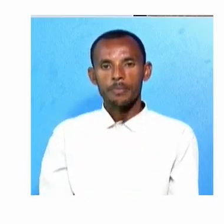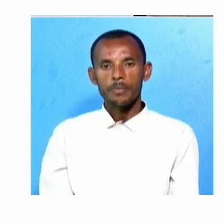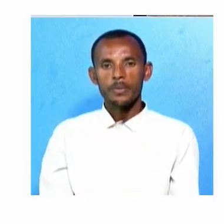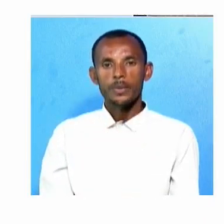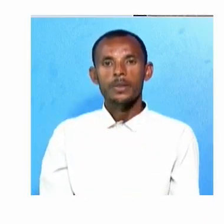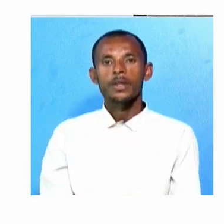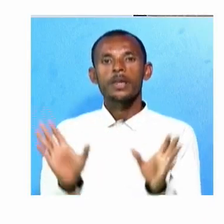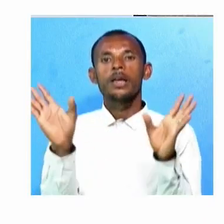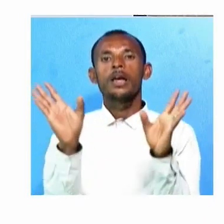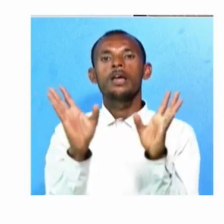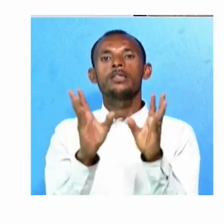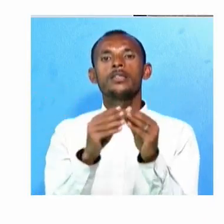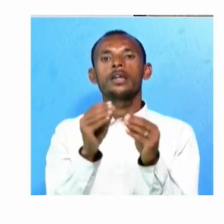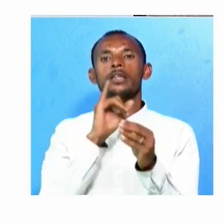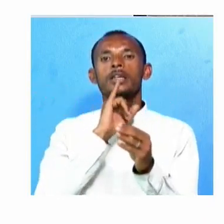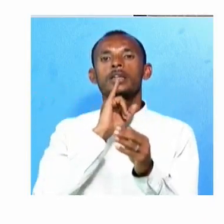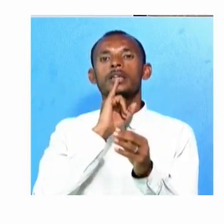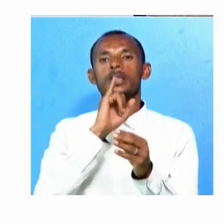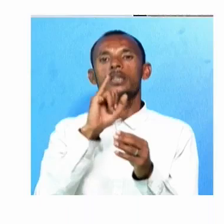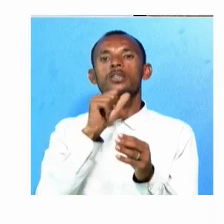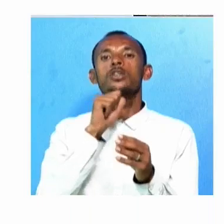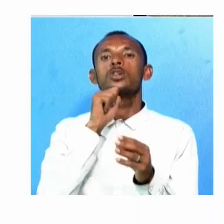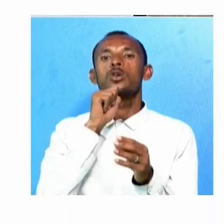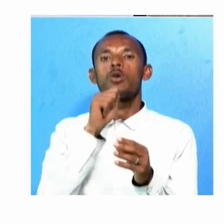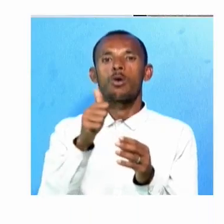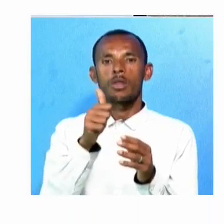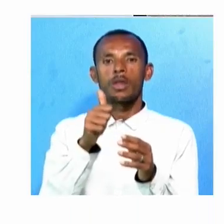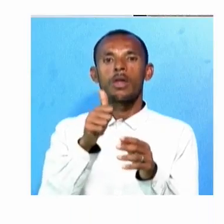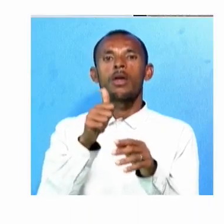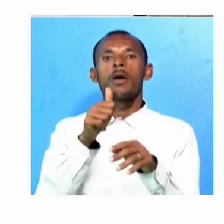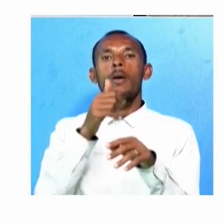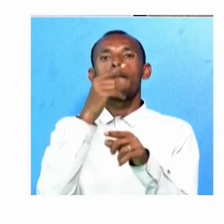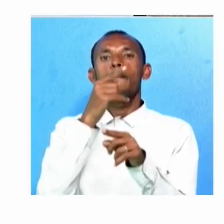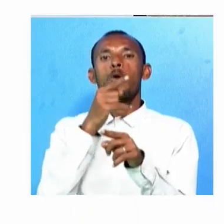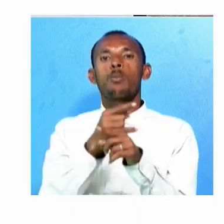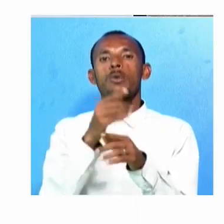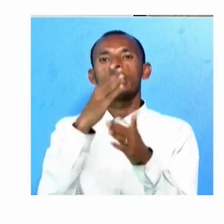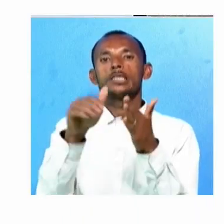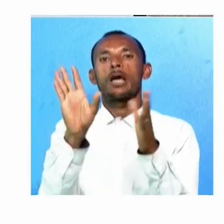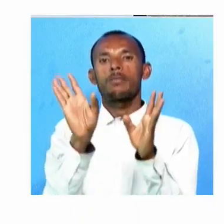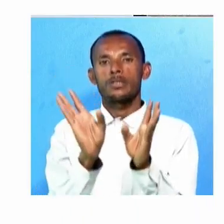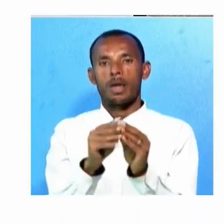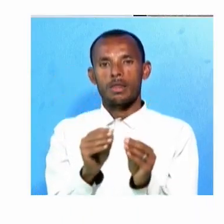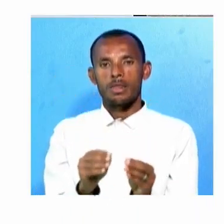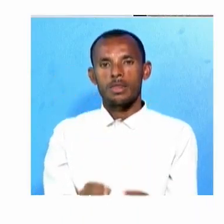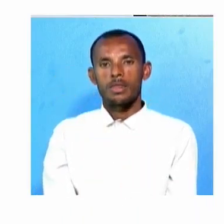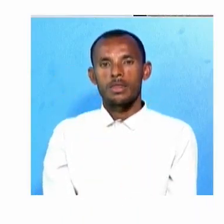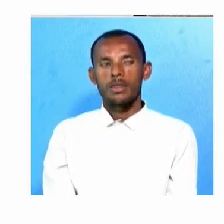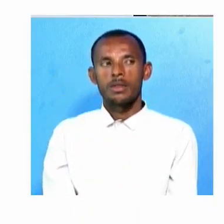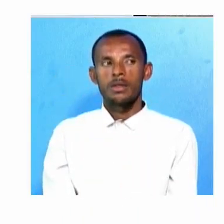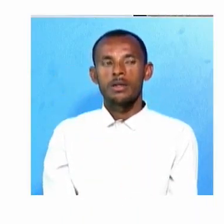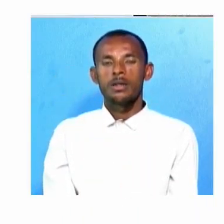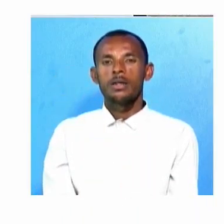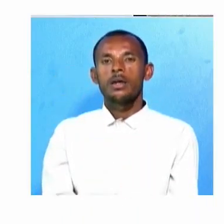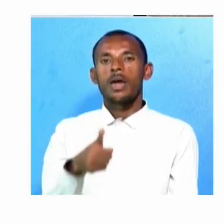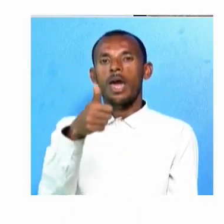A set is not a proper subset of itself. A set